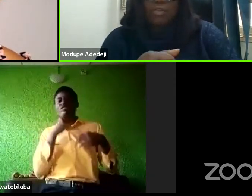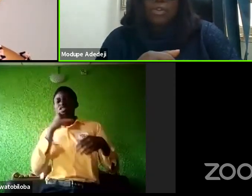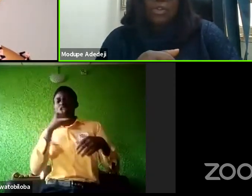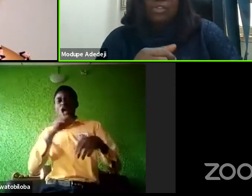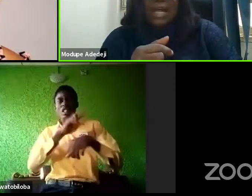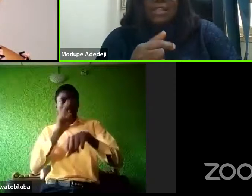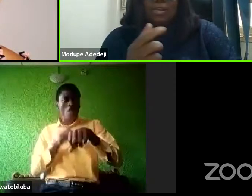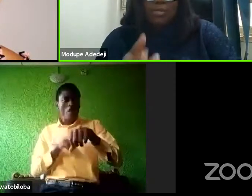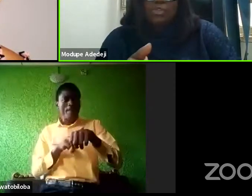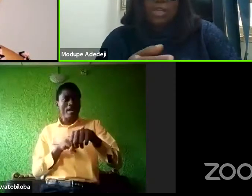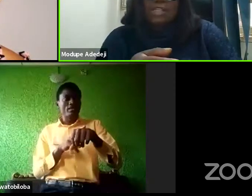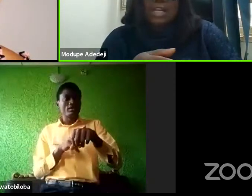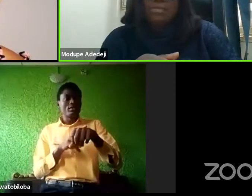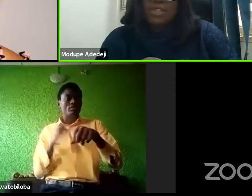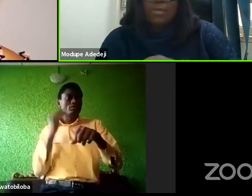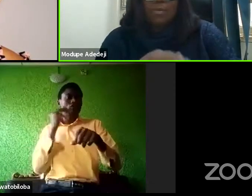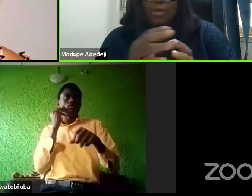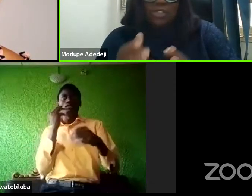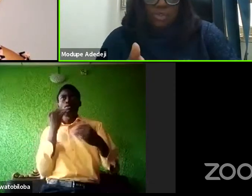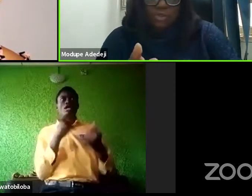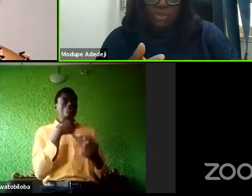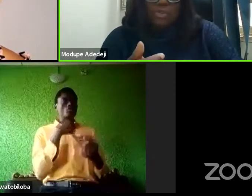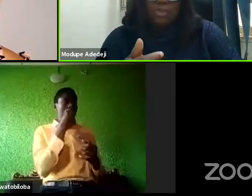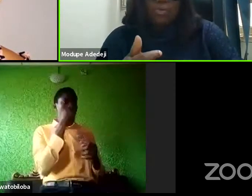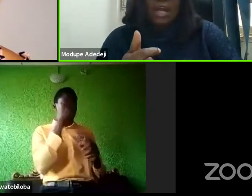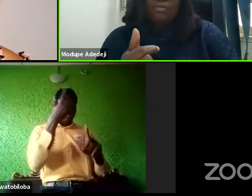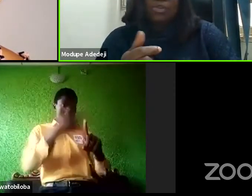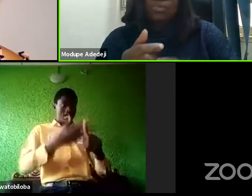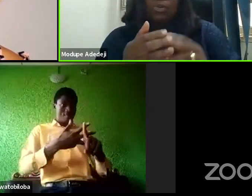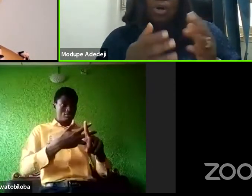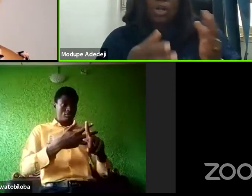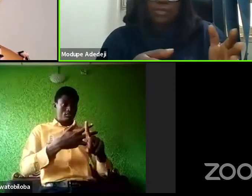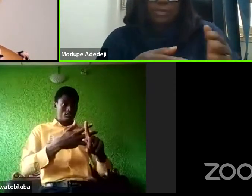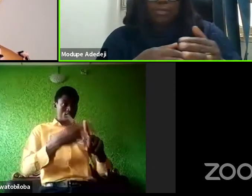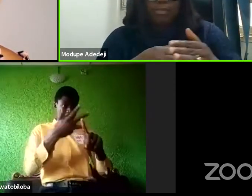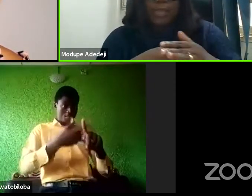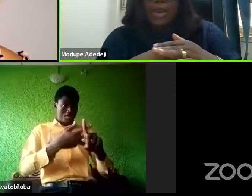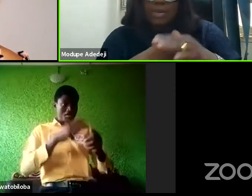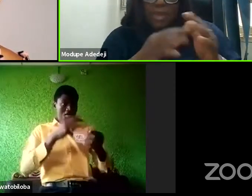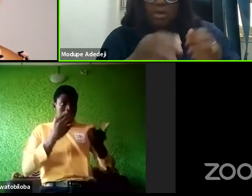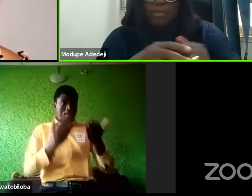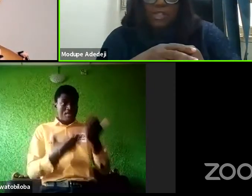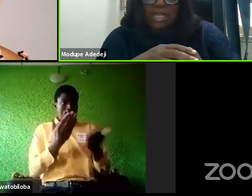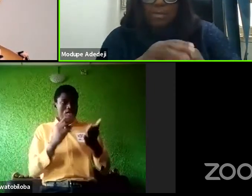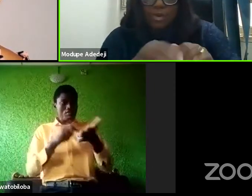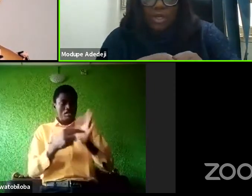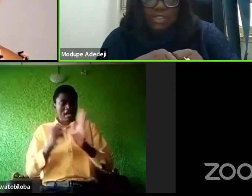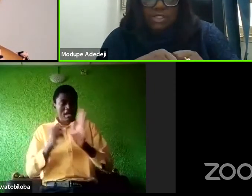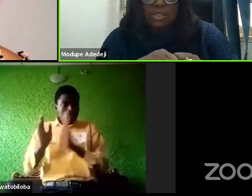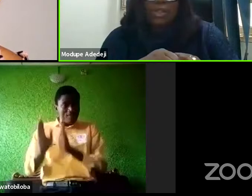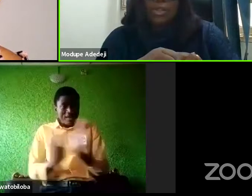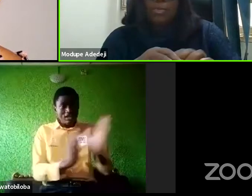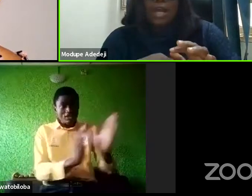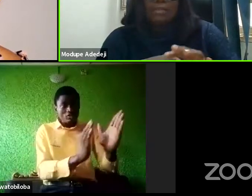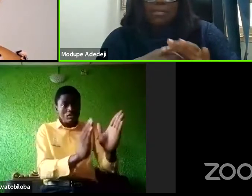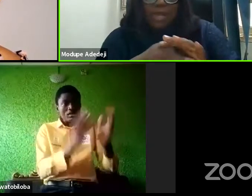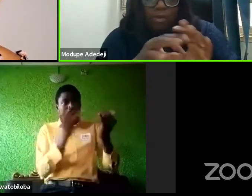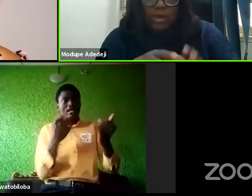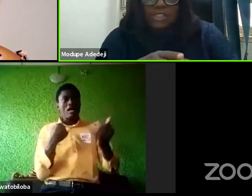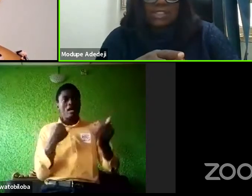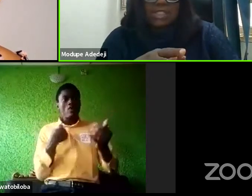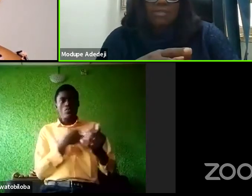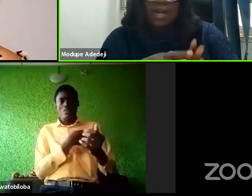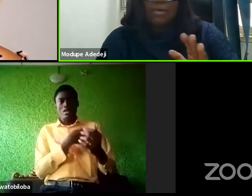said 12. That 3 months could actually be the preparation. So we have what we call perimenopausal period, we have